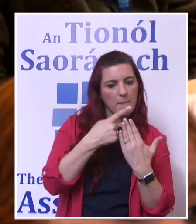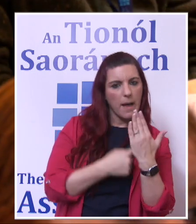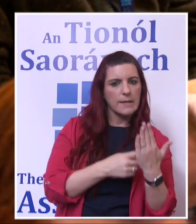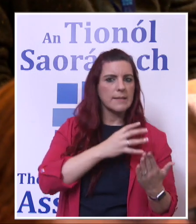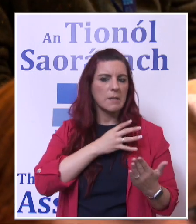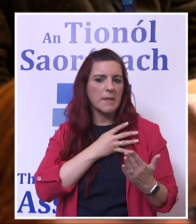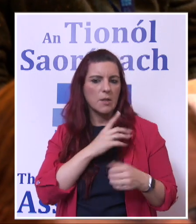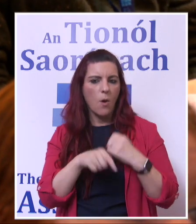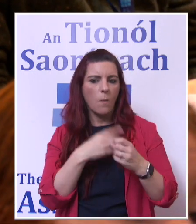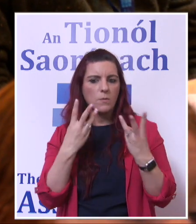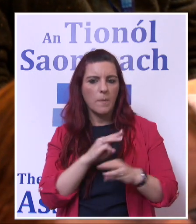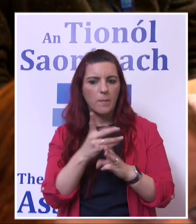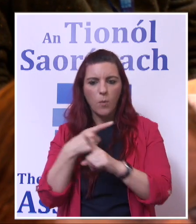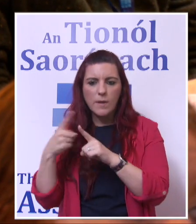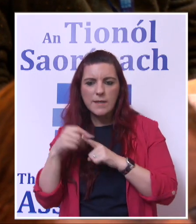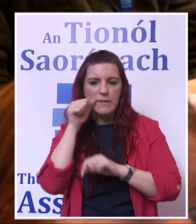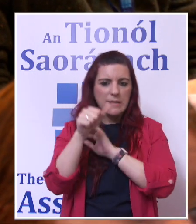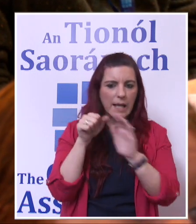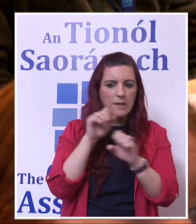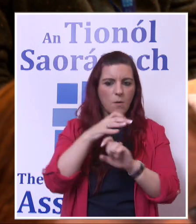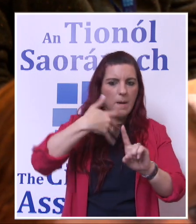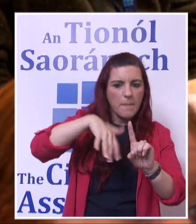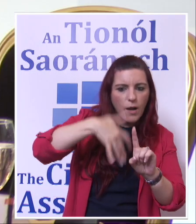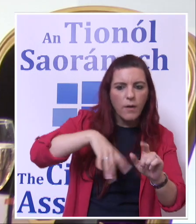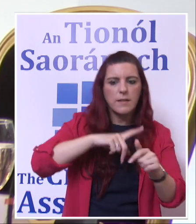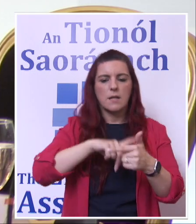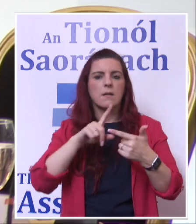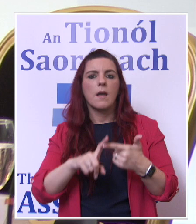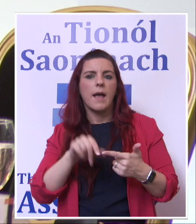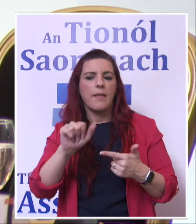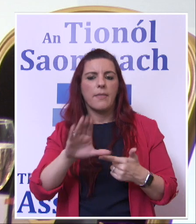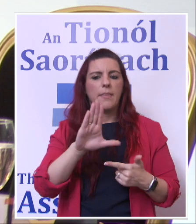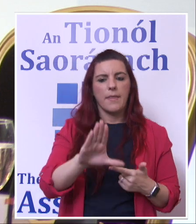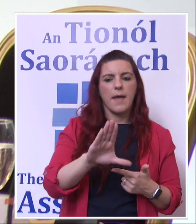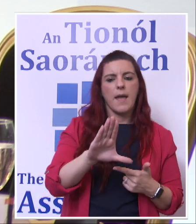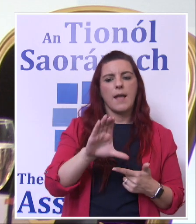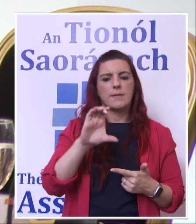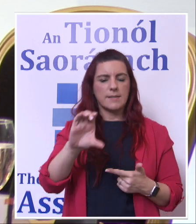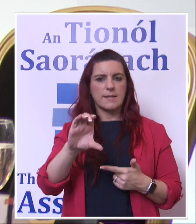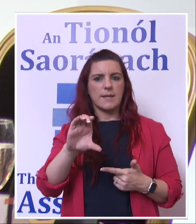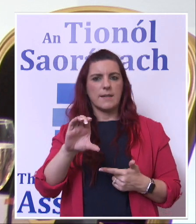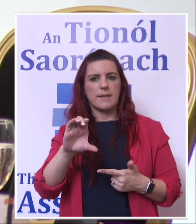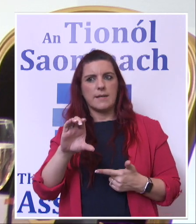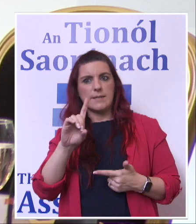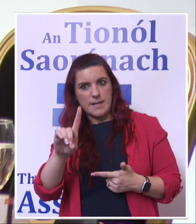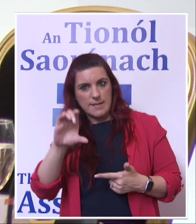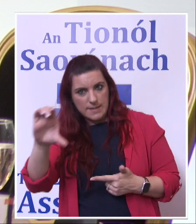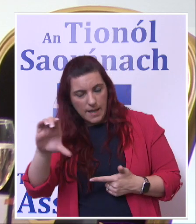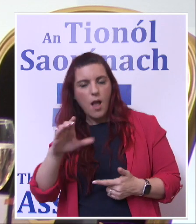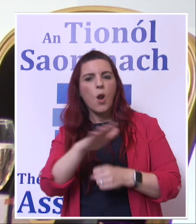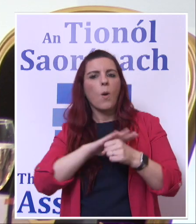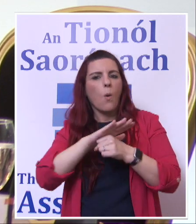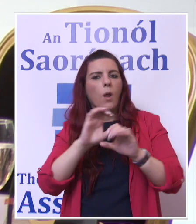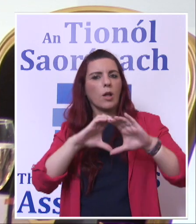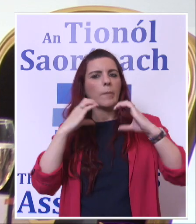with different skill sets and backgrounds, so get involved that way. In the LCDC, the Local Community Development Committee, you may